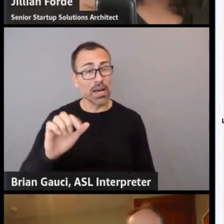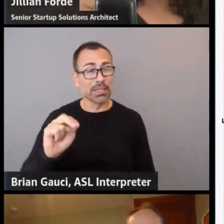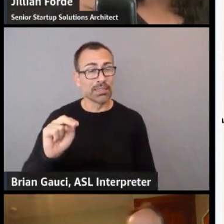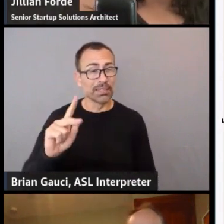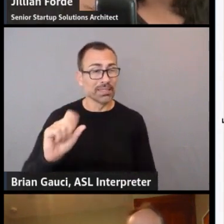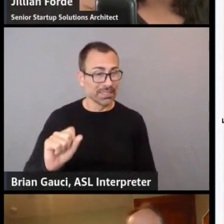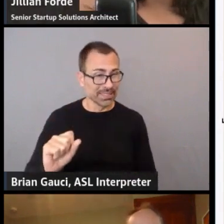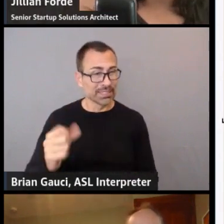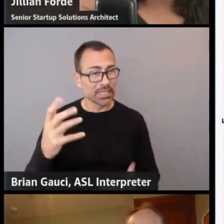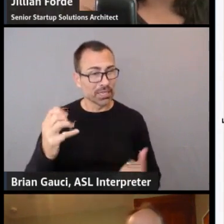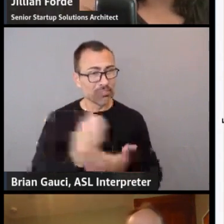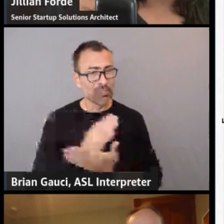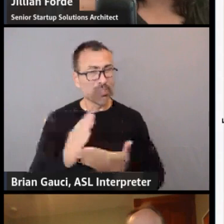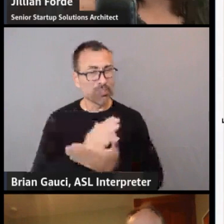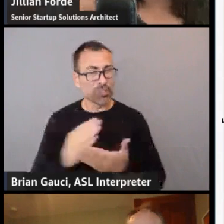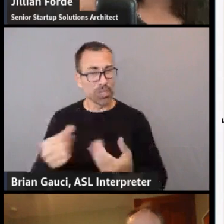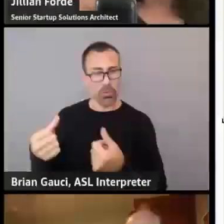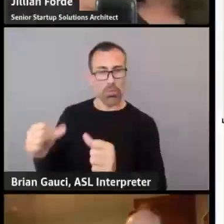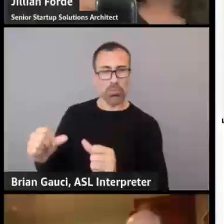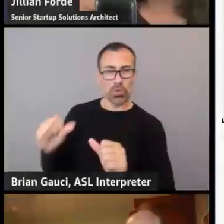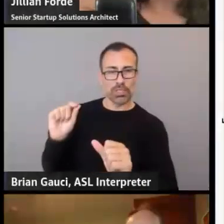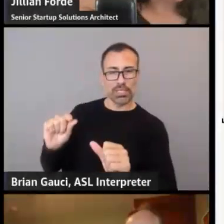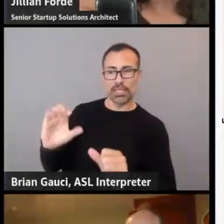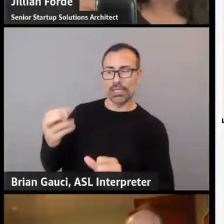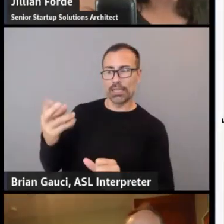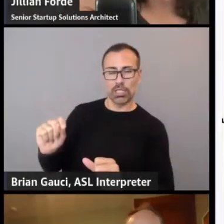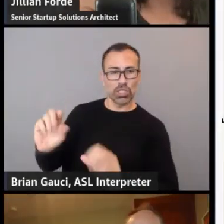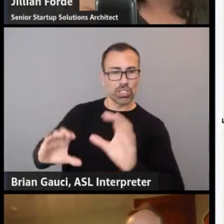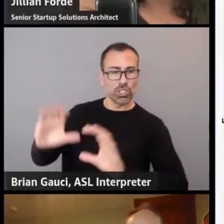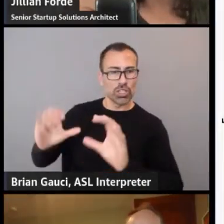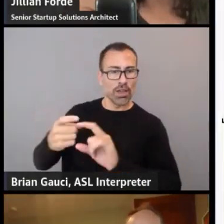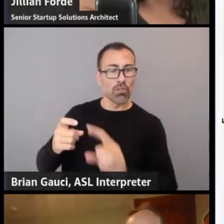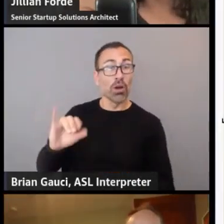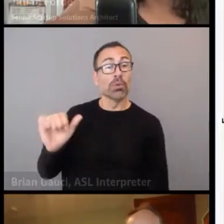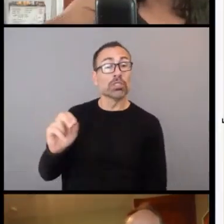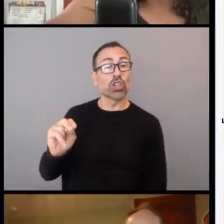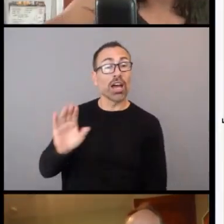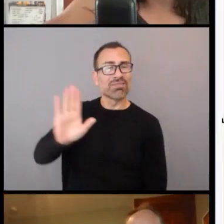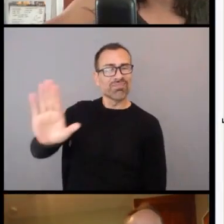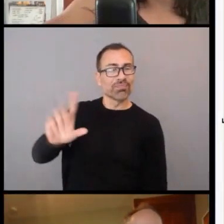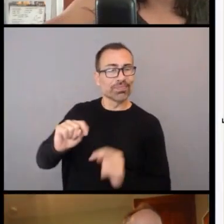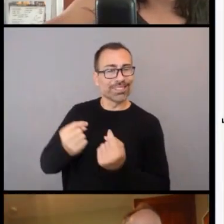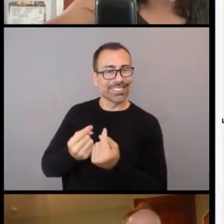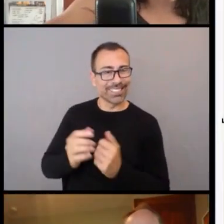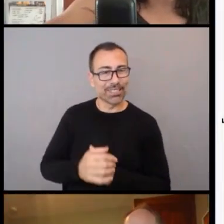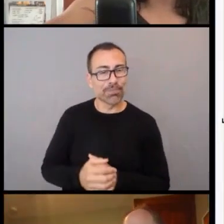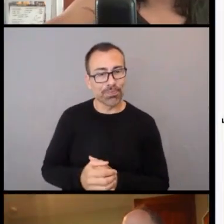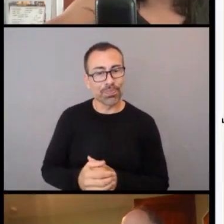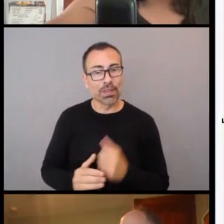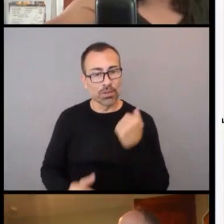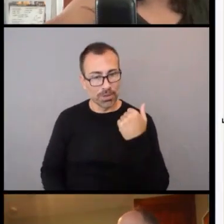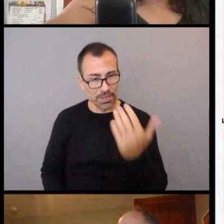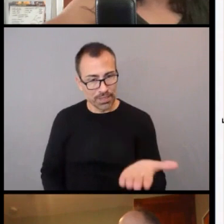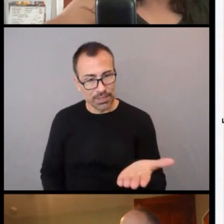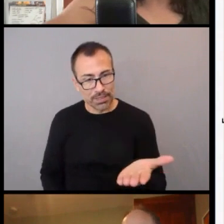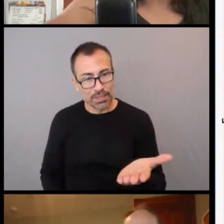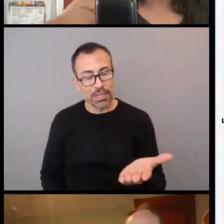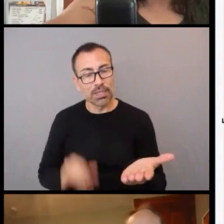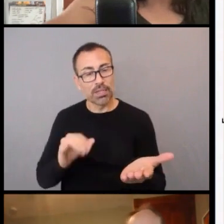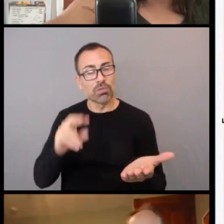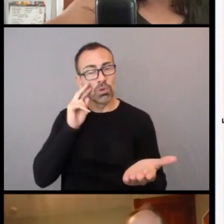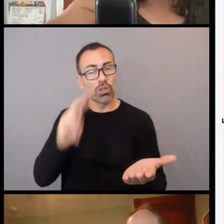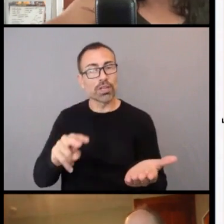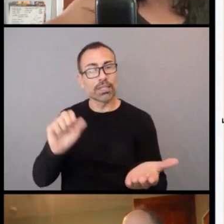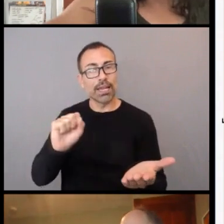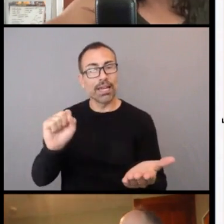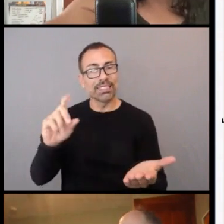were posted in the chat from John's team. And so we've got, if you want to look at the